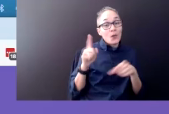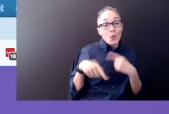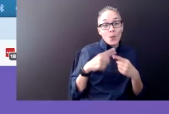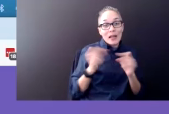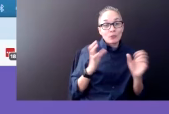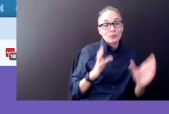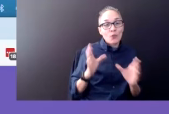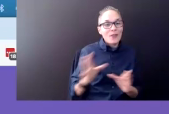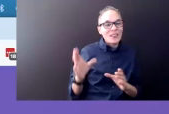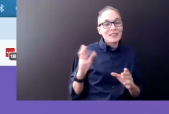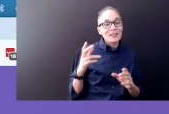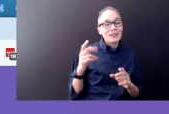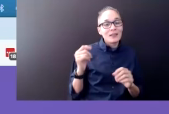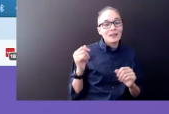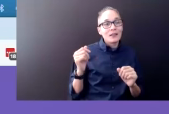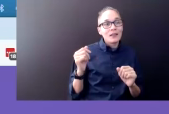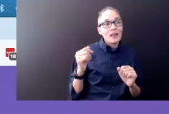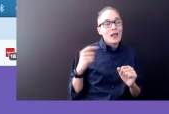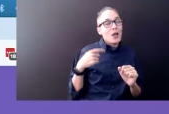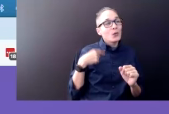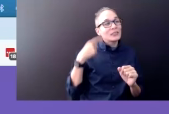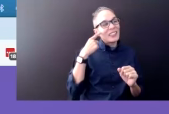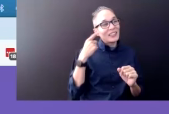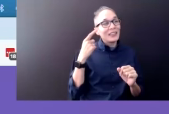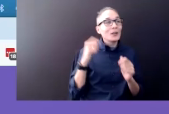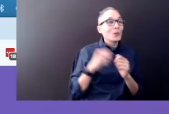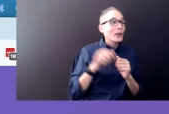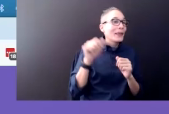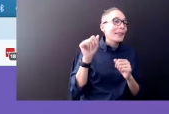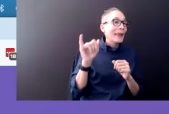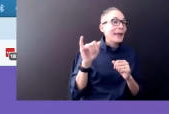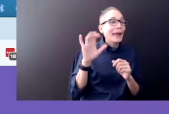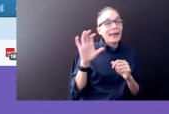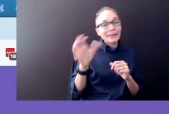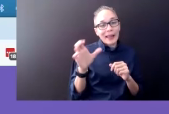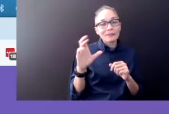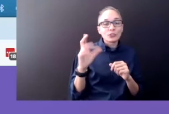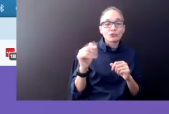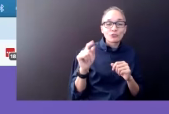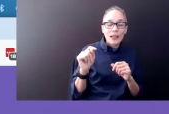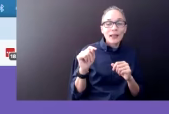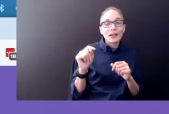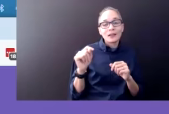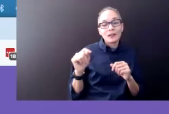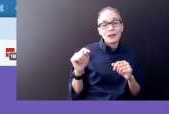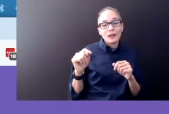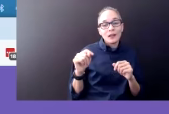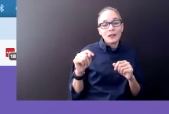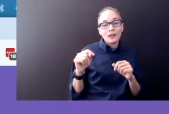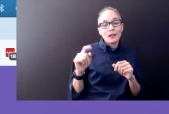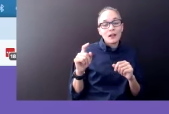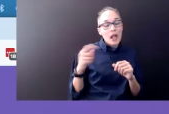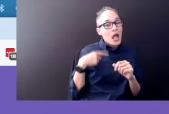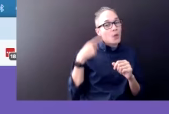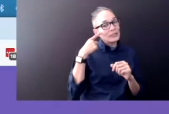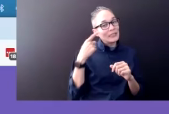speech. And I was hoping like we're thinking about even like with AI Canvas chat. I know that it's like AI focused, but then I was even